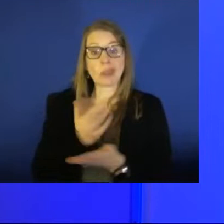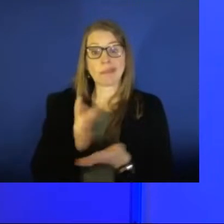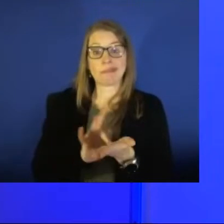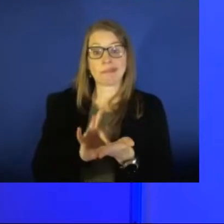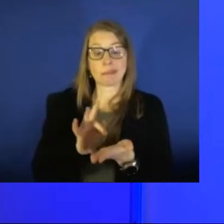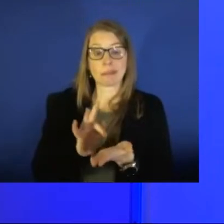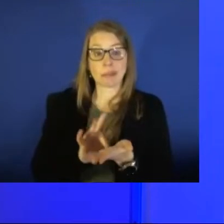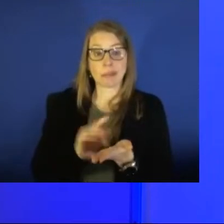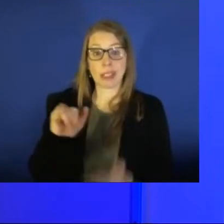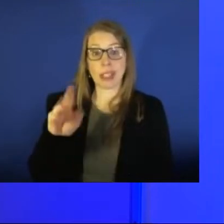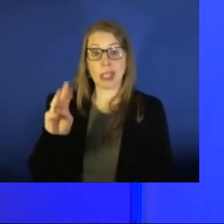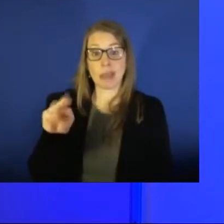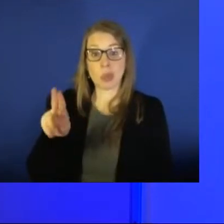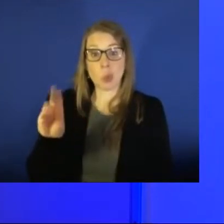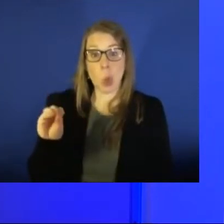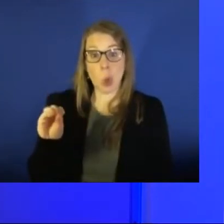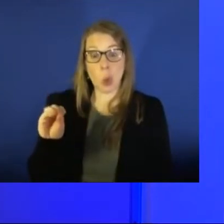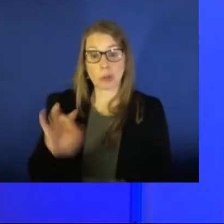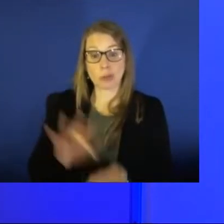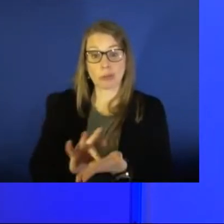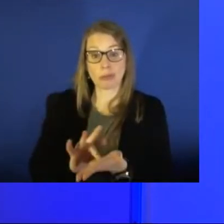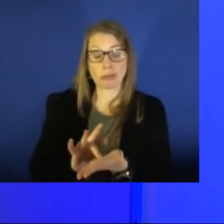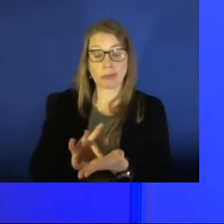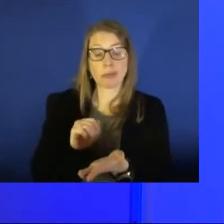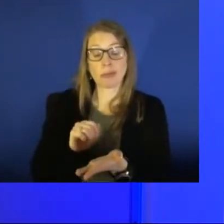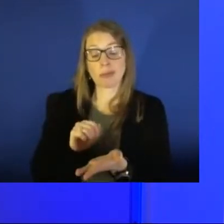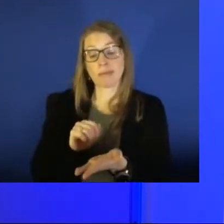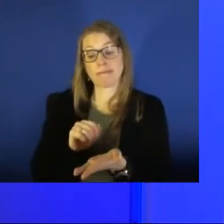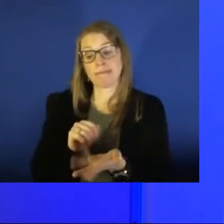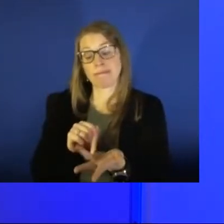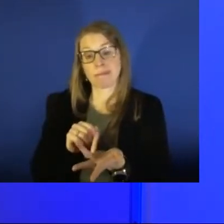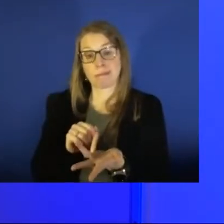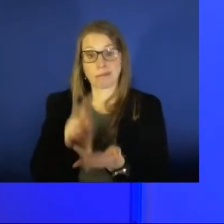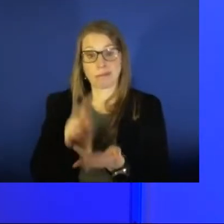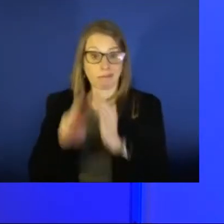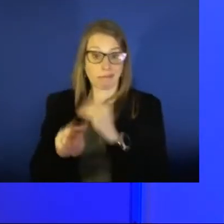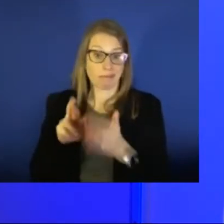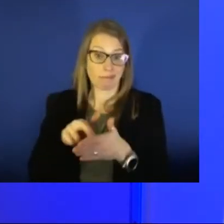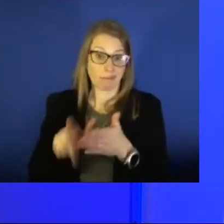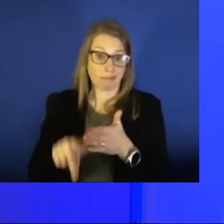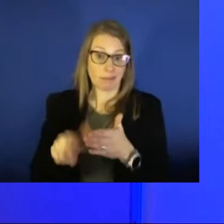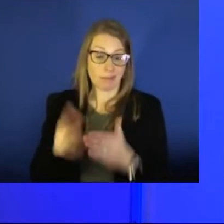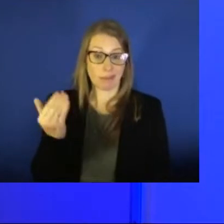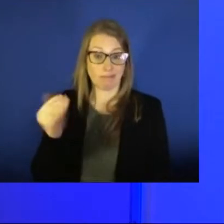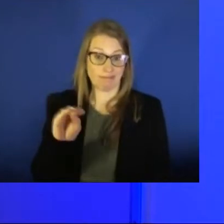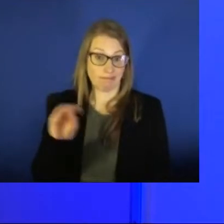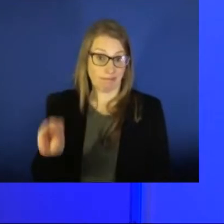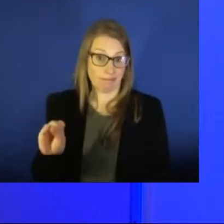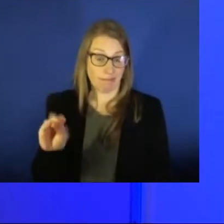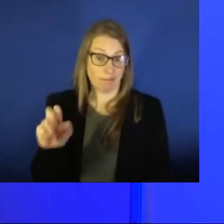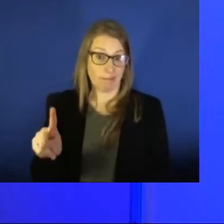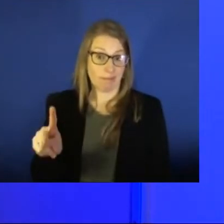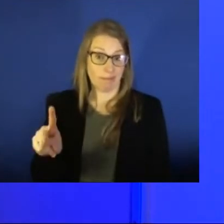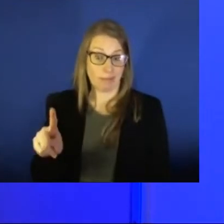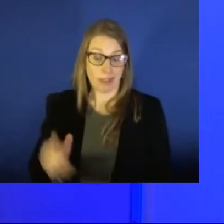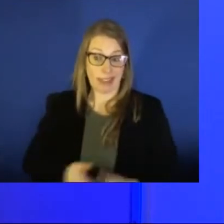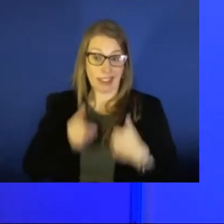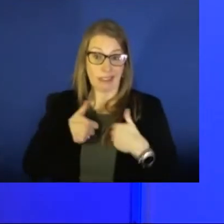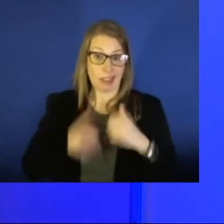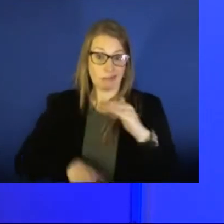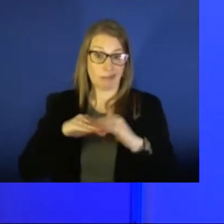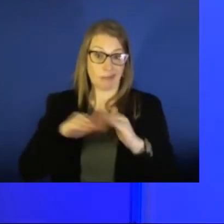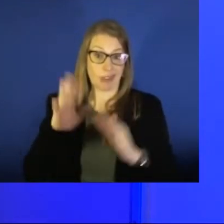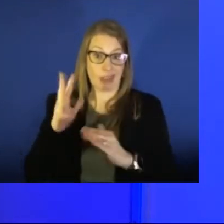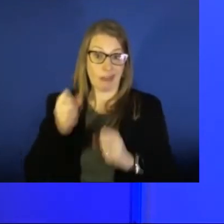that have affect outcome. Prior to all this starting, you had about 15% chance of living 5 years with lung